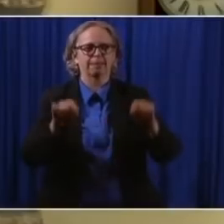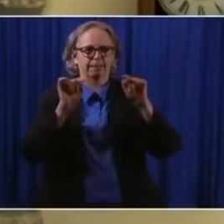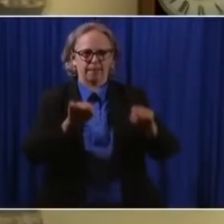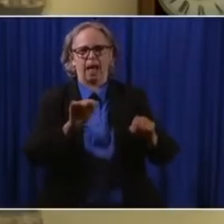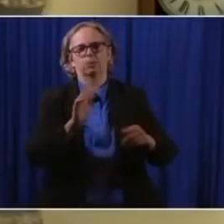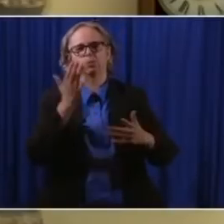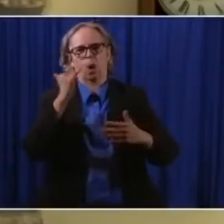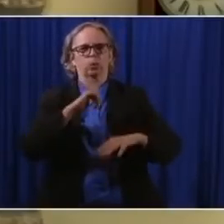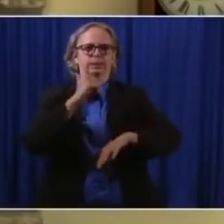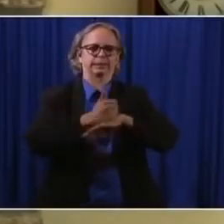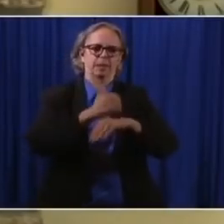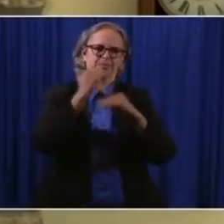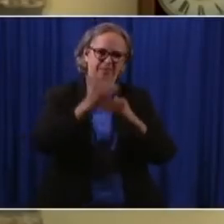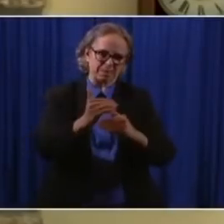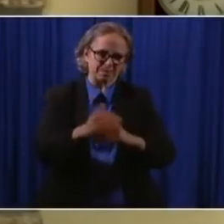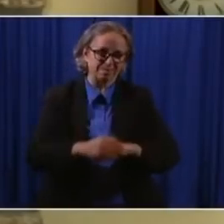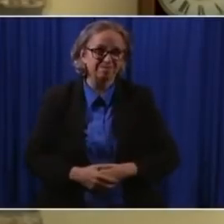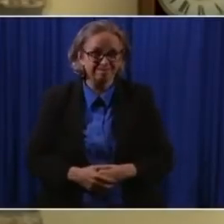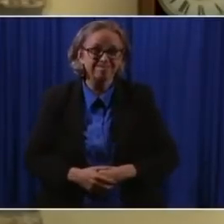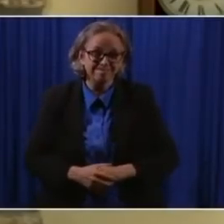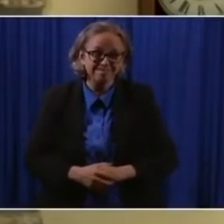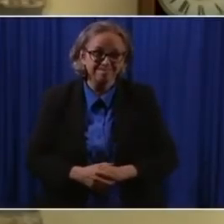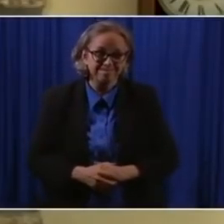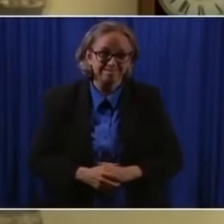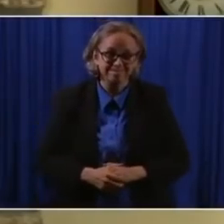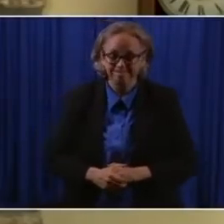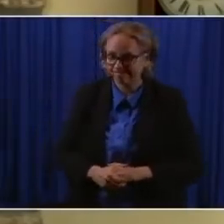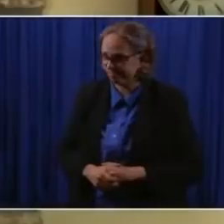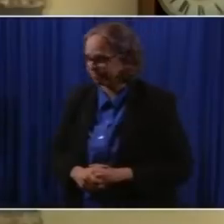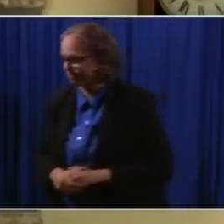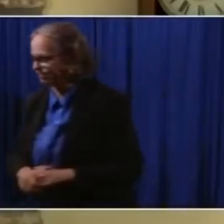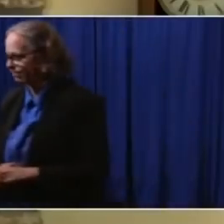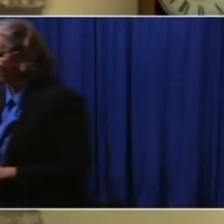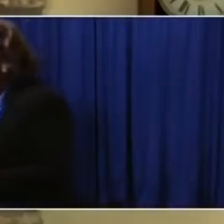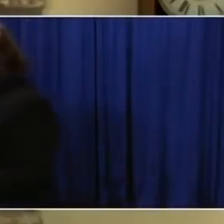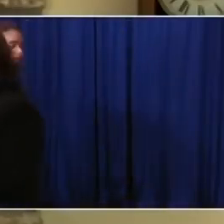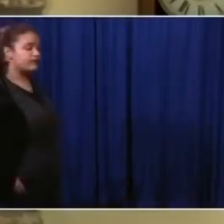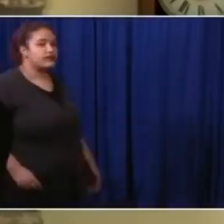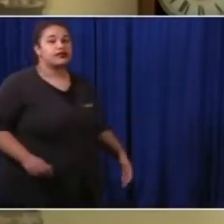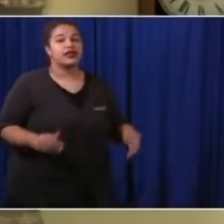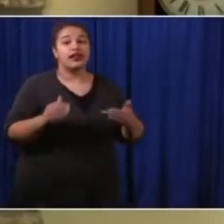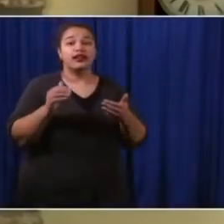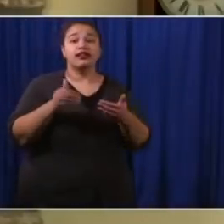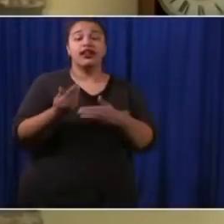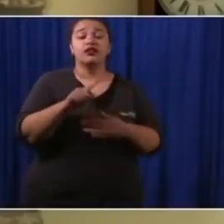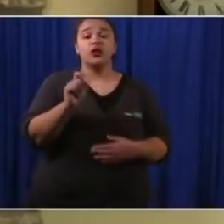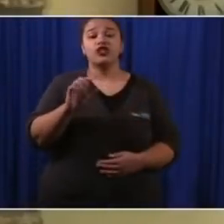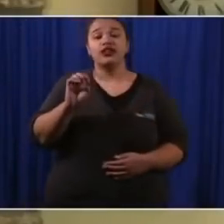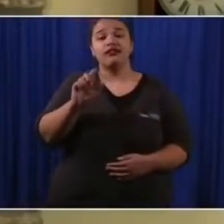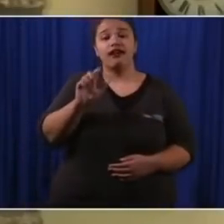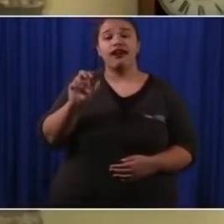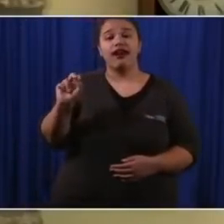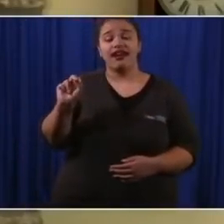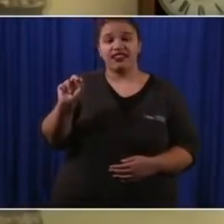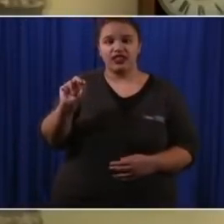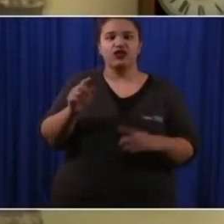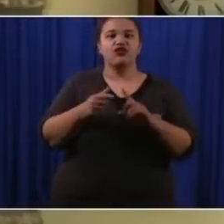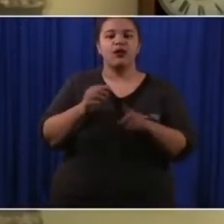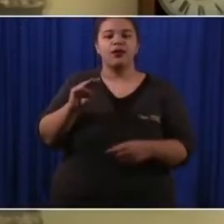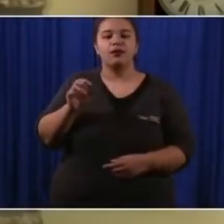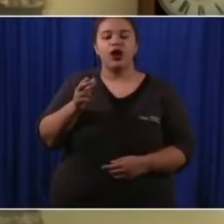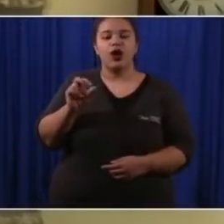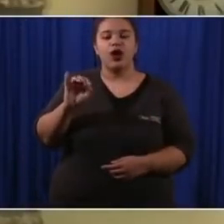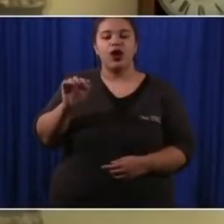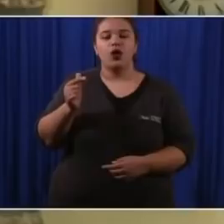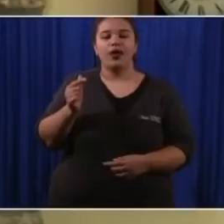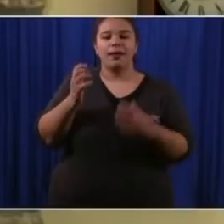Next question is from Ellen Wagner at mahoningmatters.com. Hi, Governor. We're regularly